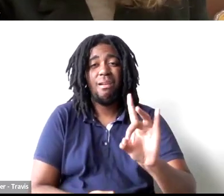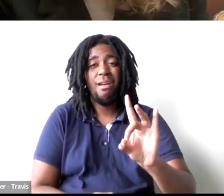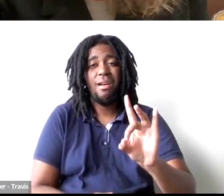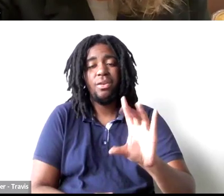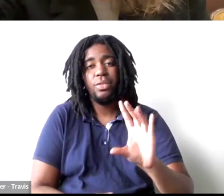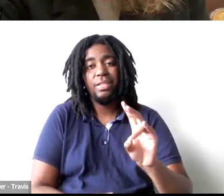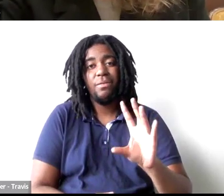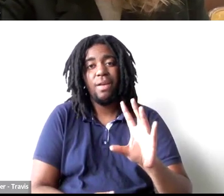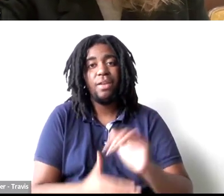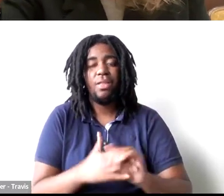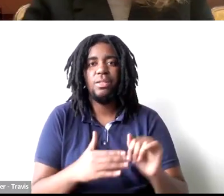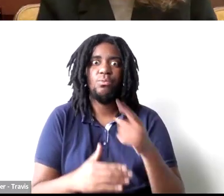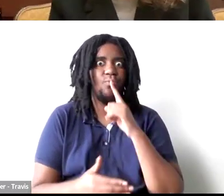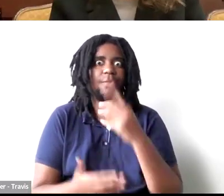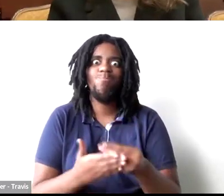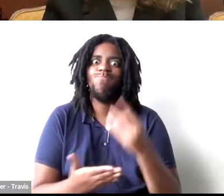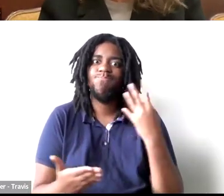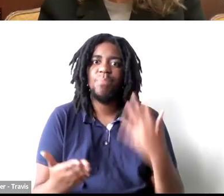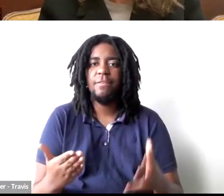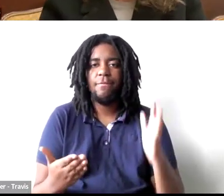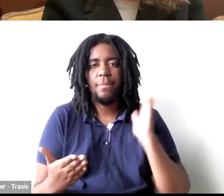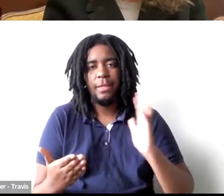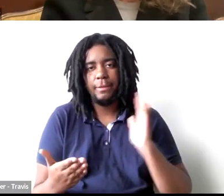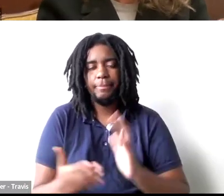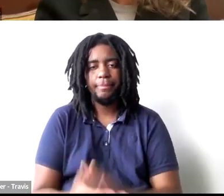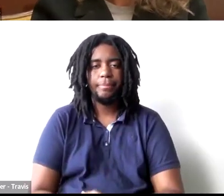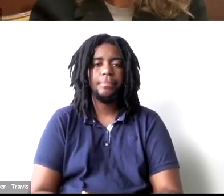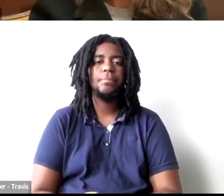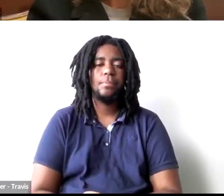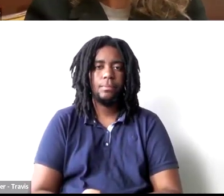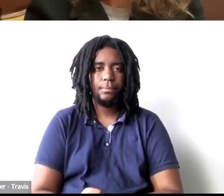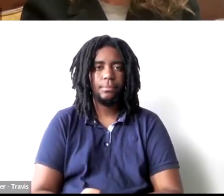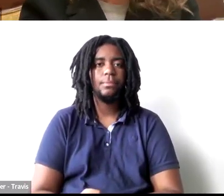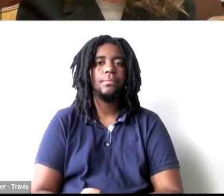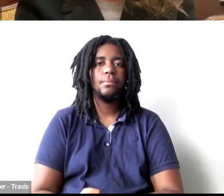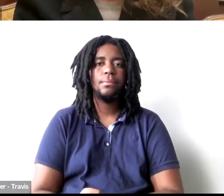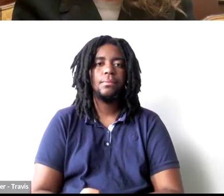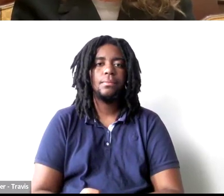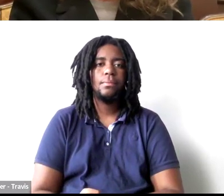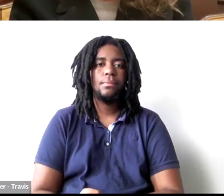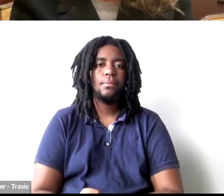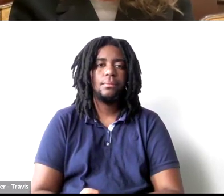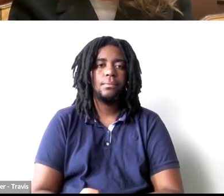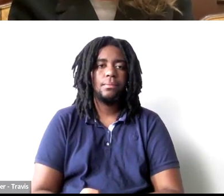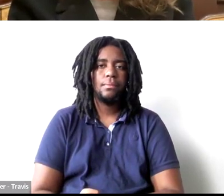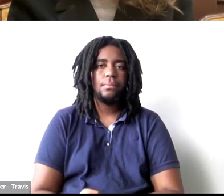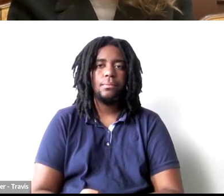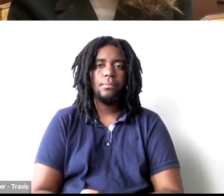Yeah. All right. And absolutely,